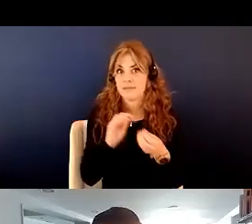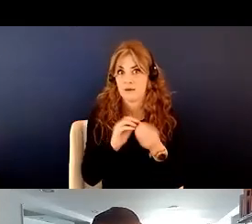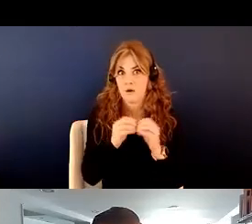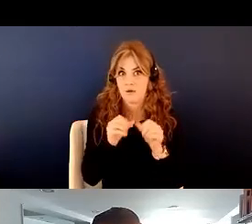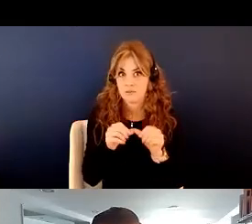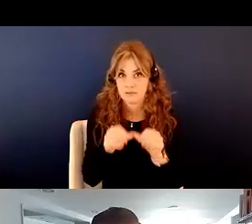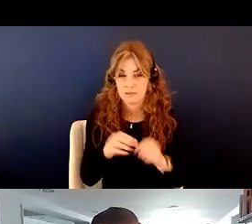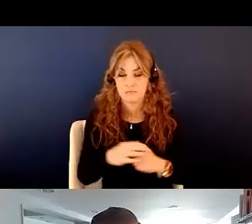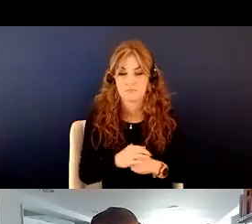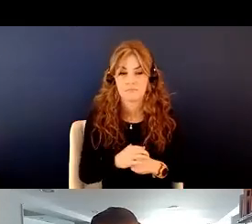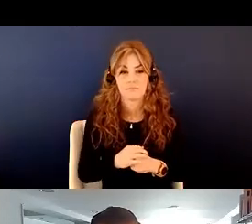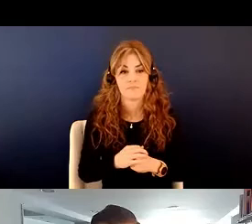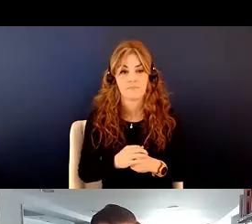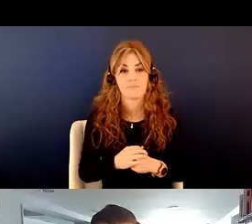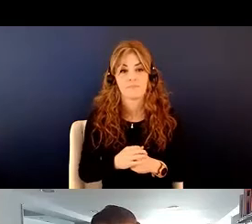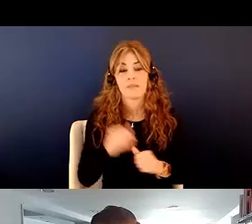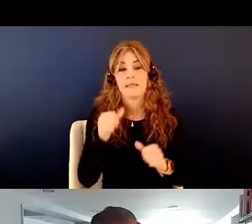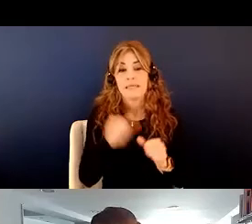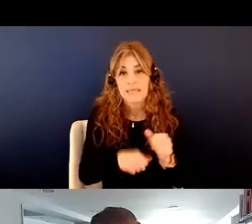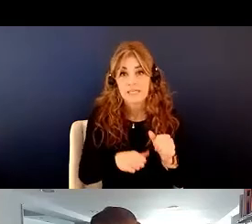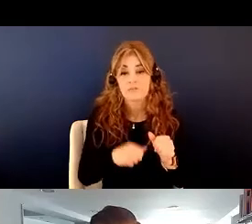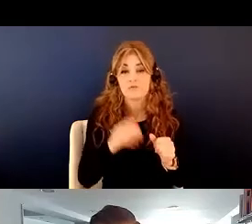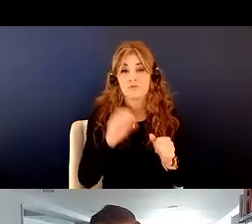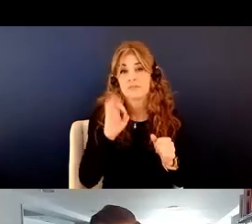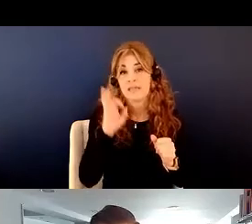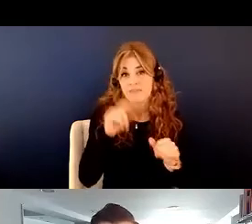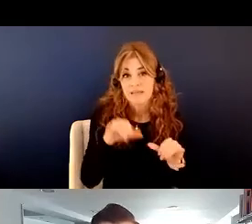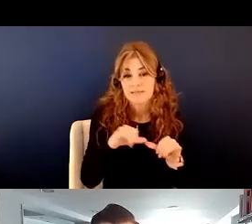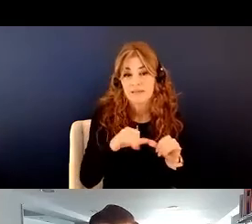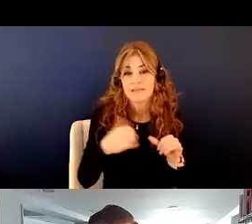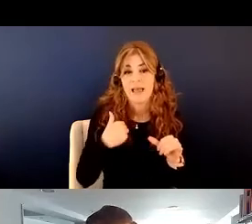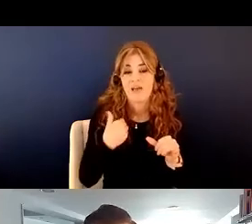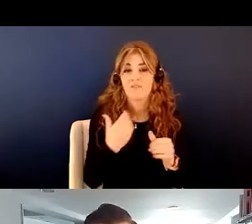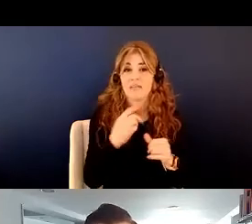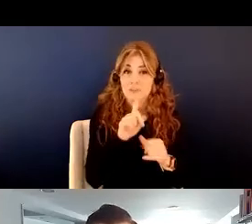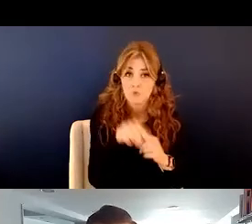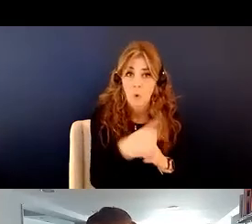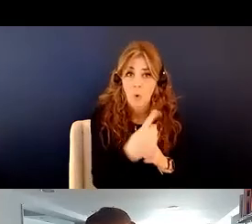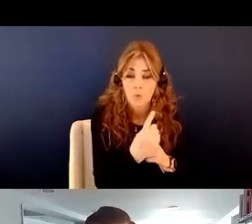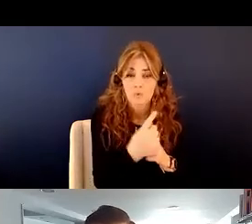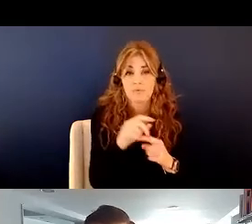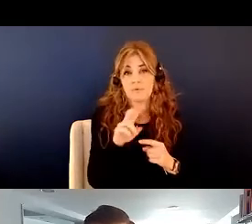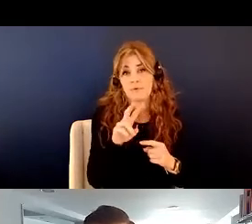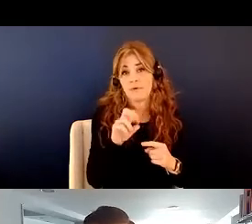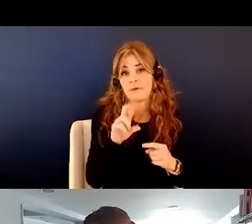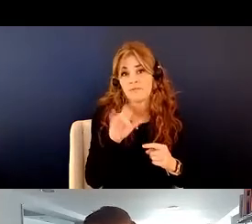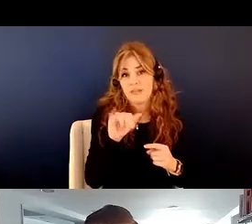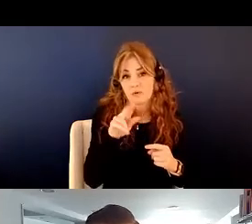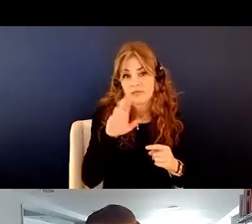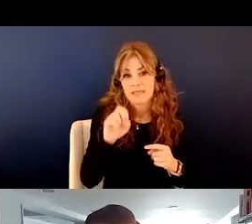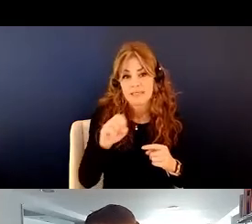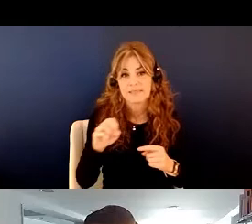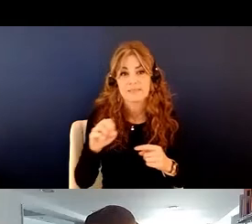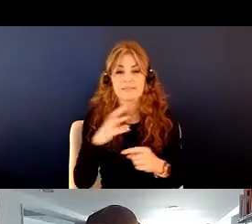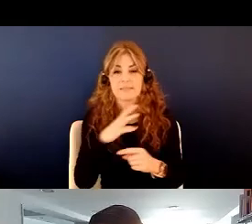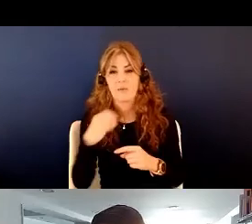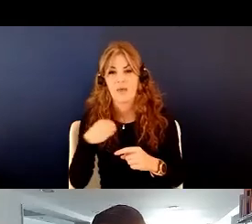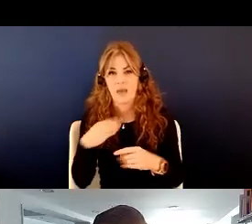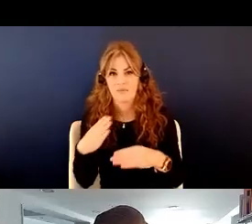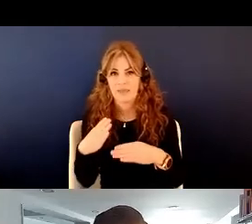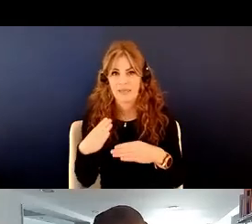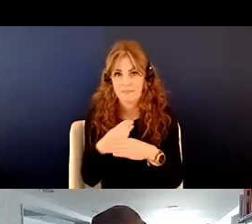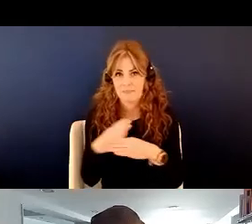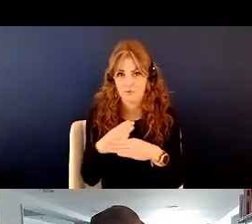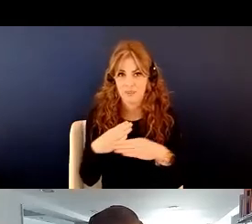the effect sizes has its own sampling variance, but then there's a constant estimate of the between